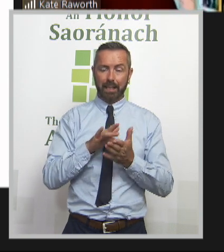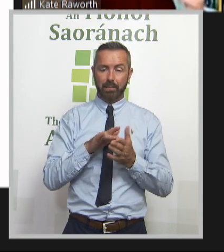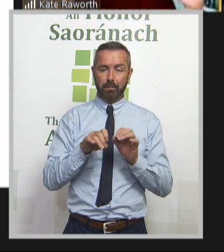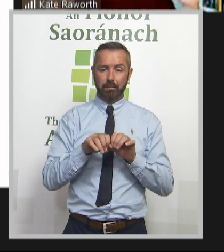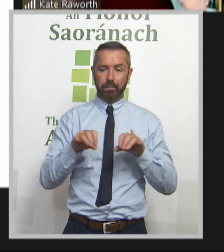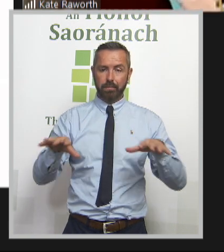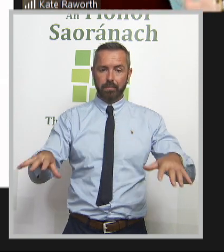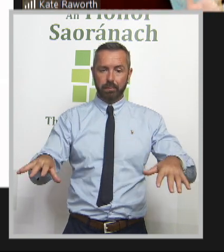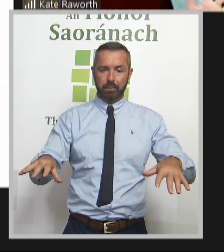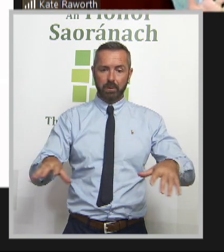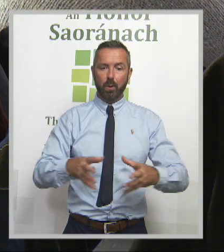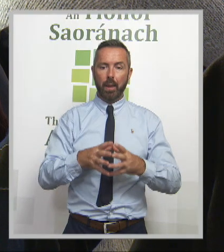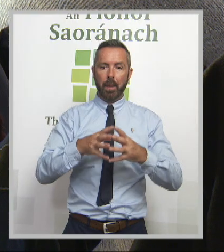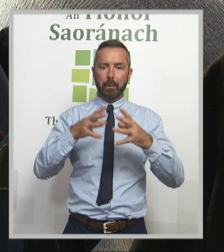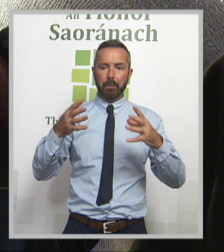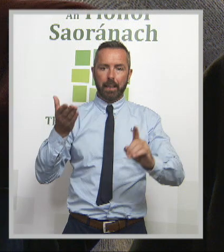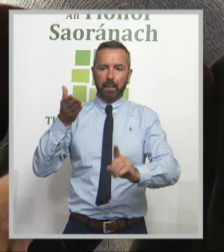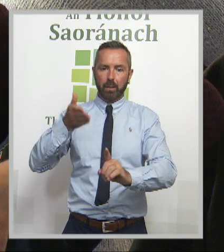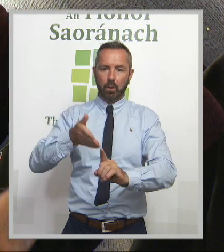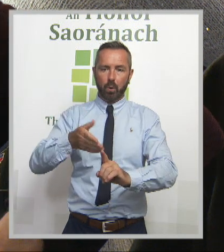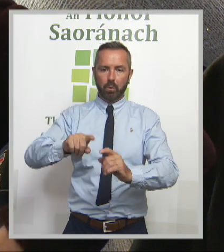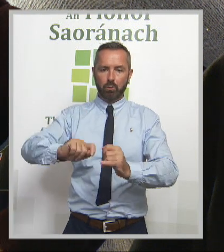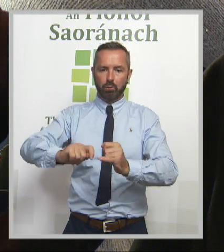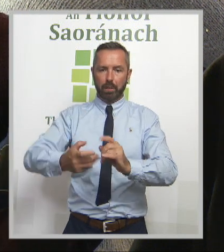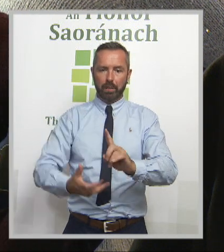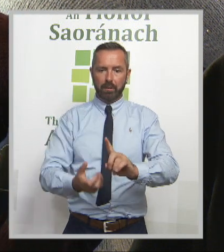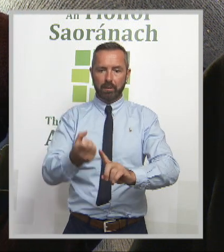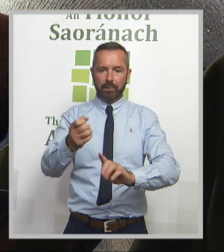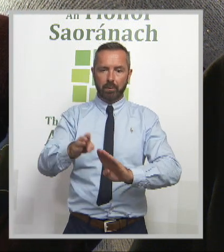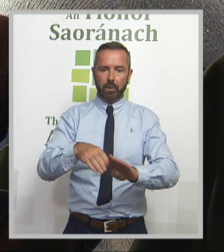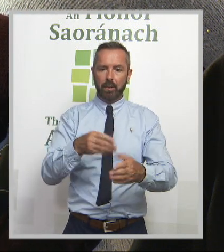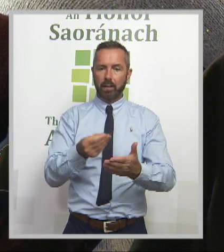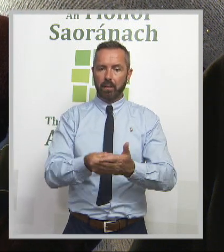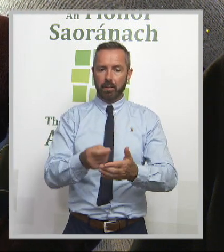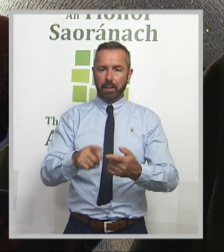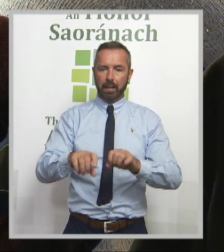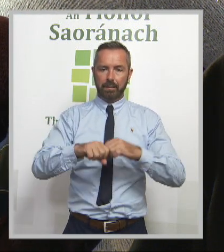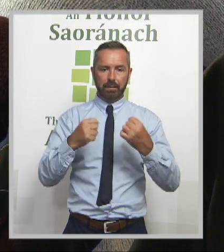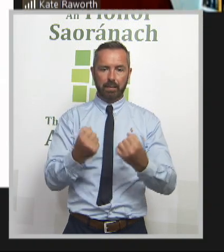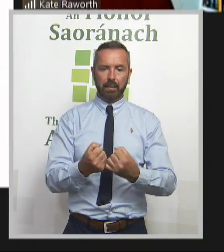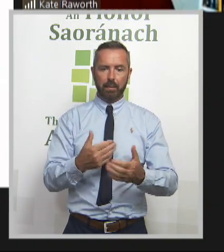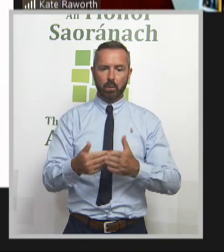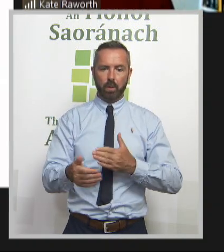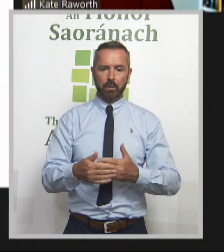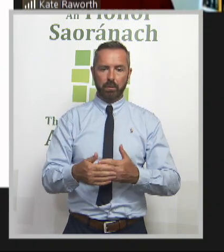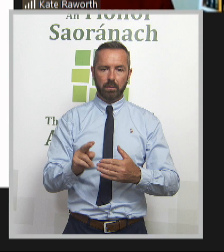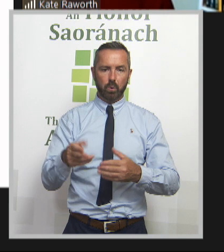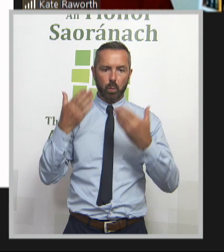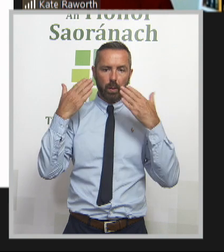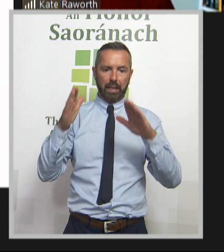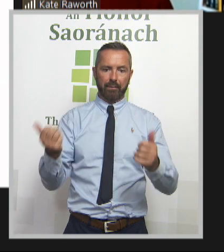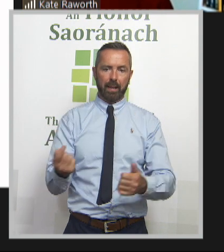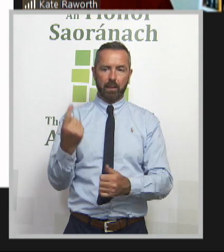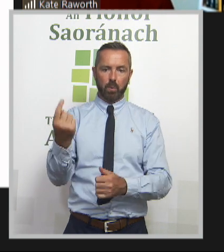the big goal that we're trying to achieve with our economies, with our societies, is to leave no one in this hole,